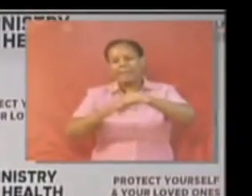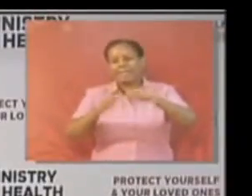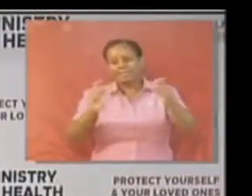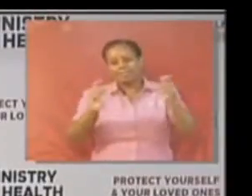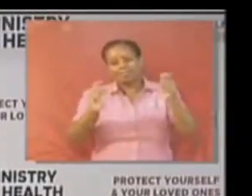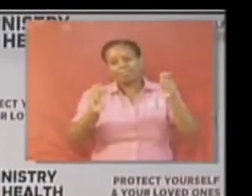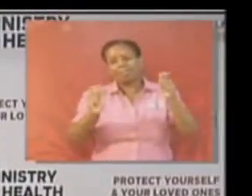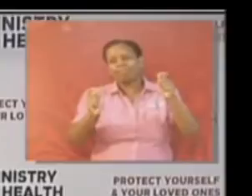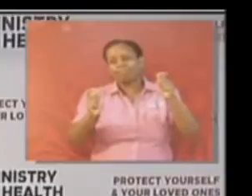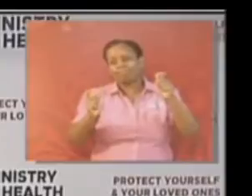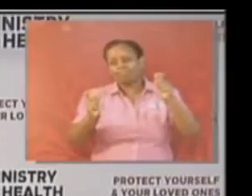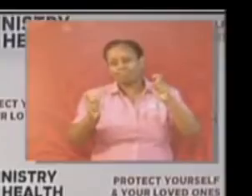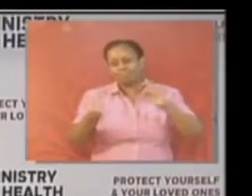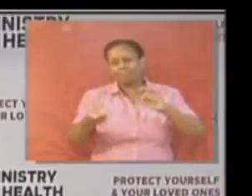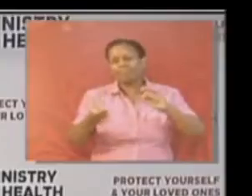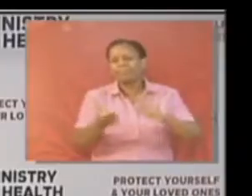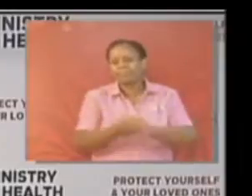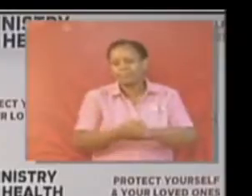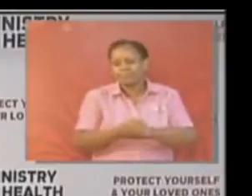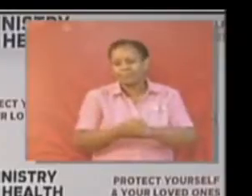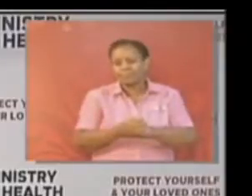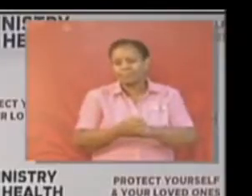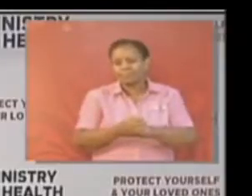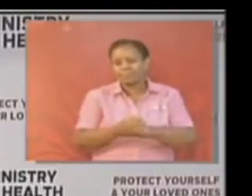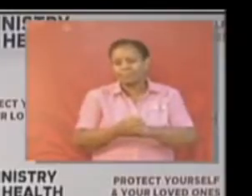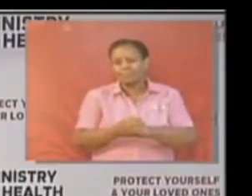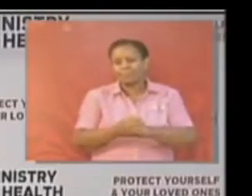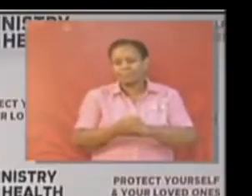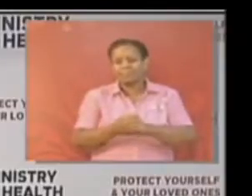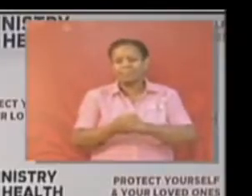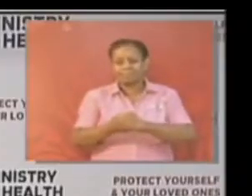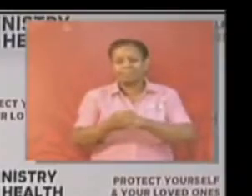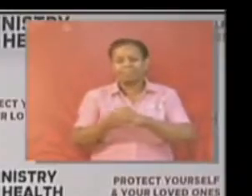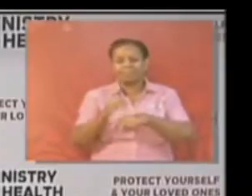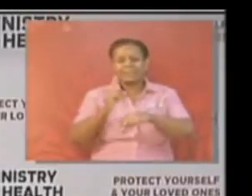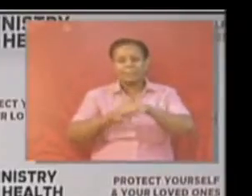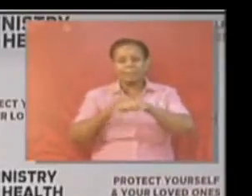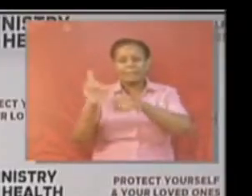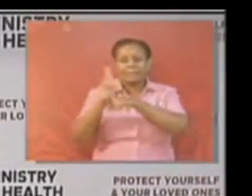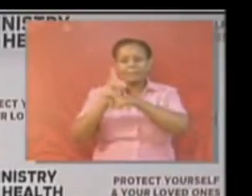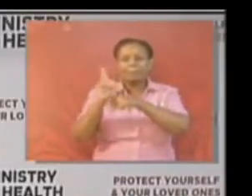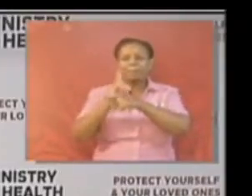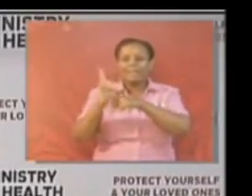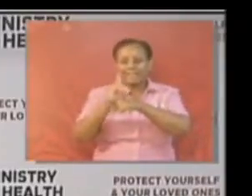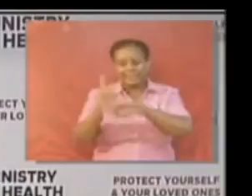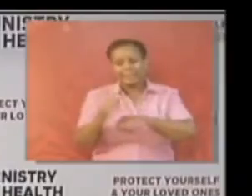So Dr. St. Bernard, you wanted to elaborate on the county, on the prison officers in Caroni?